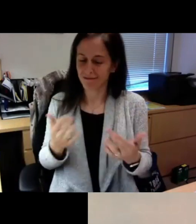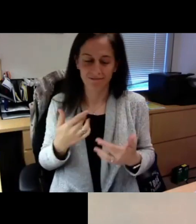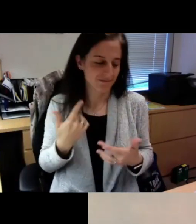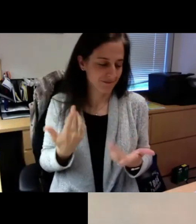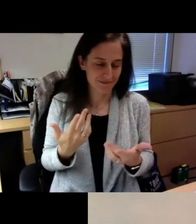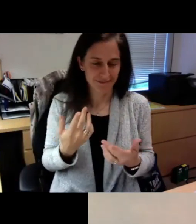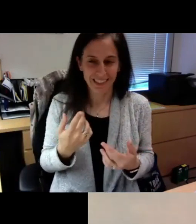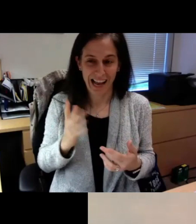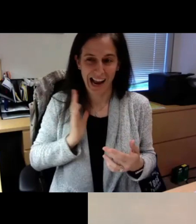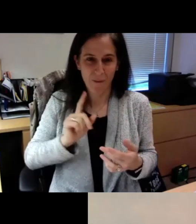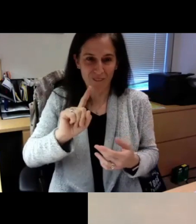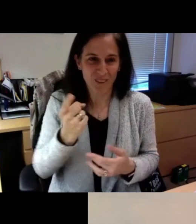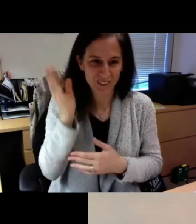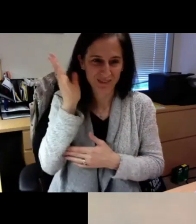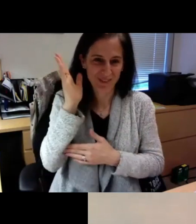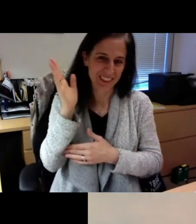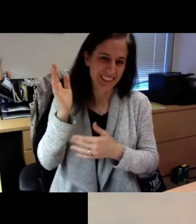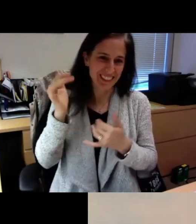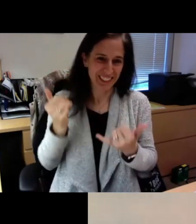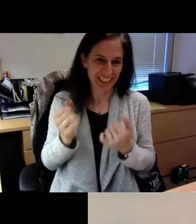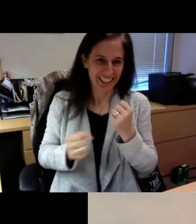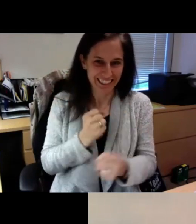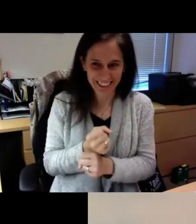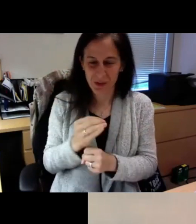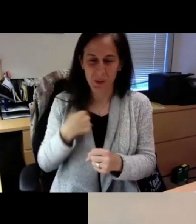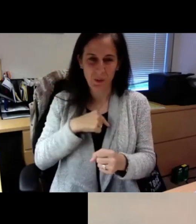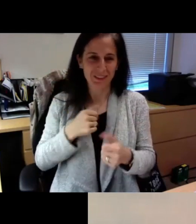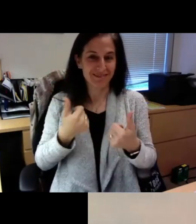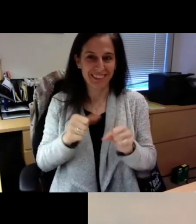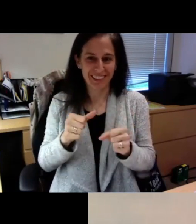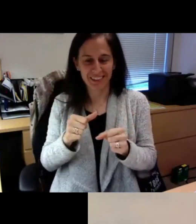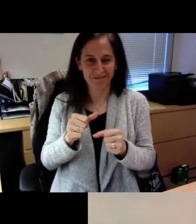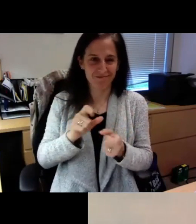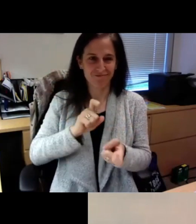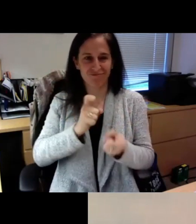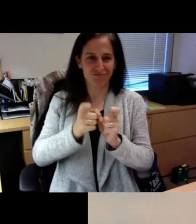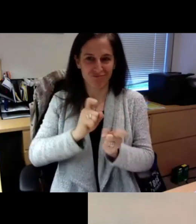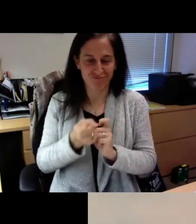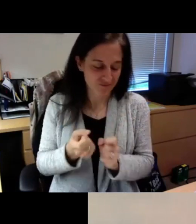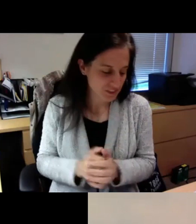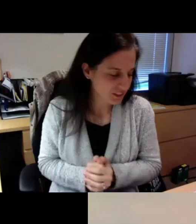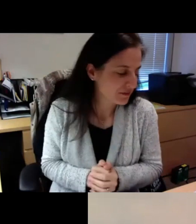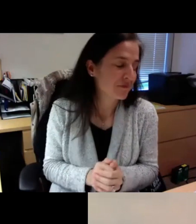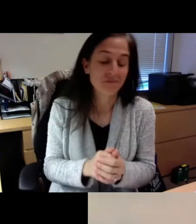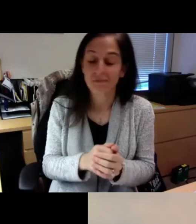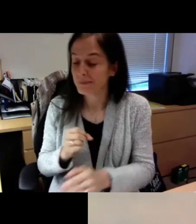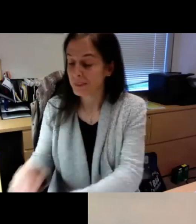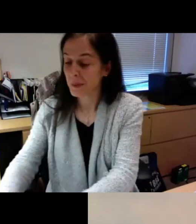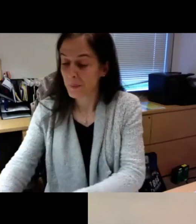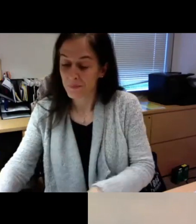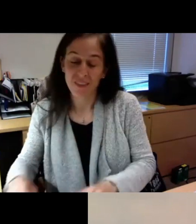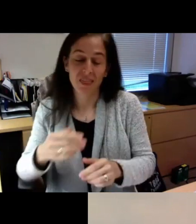My apologies for all the technology issues. It's our first presentation of the academic